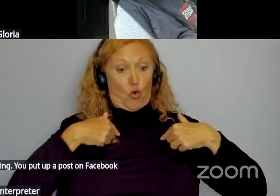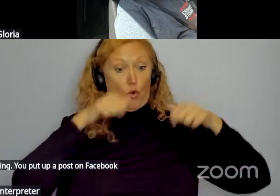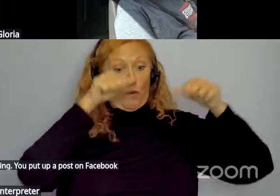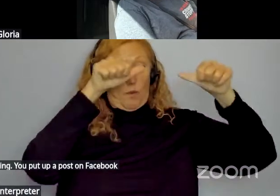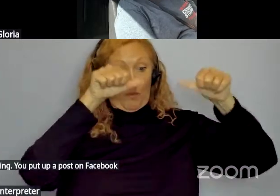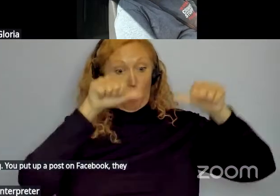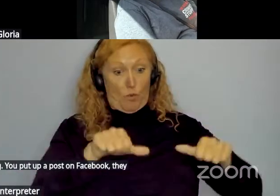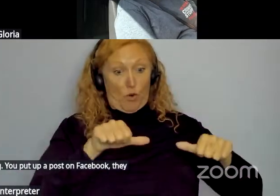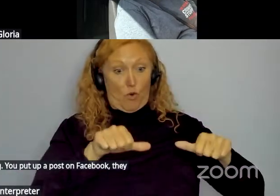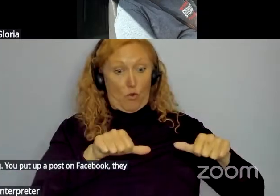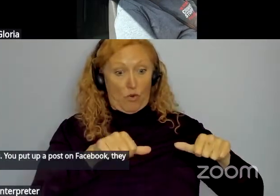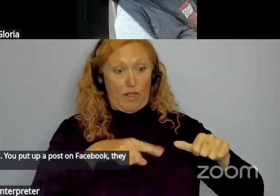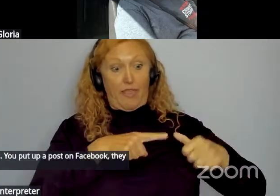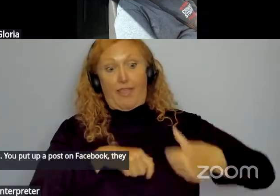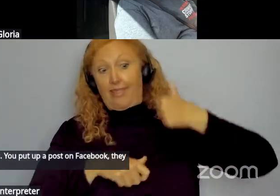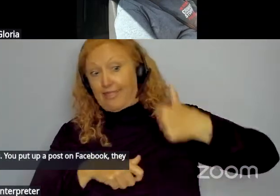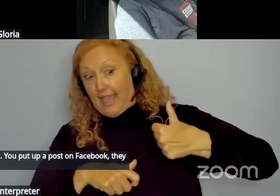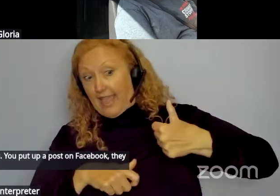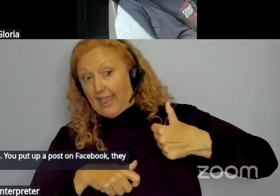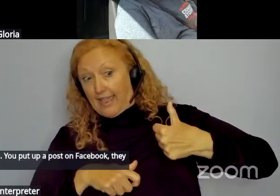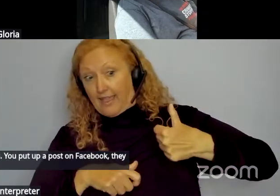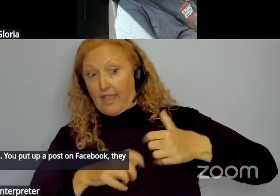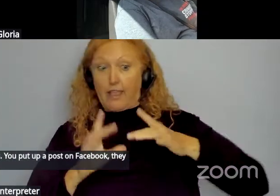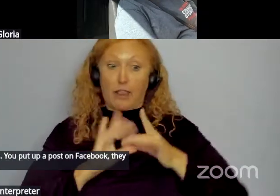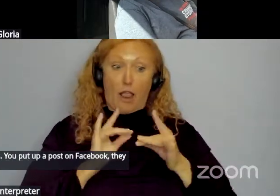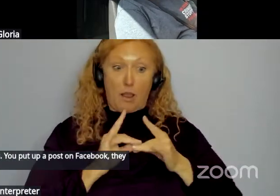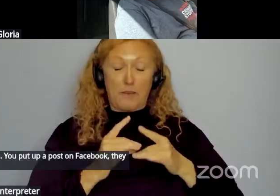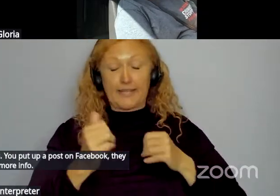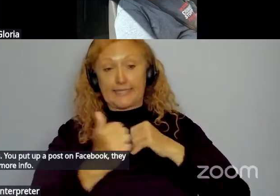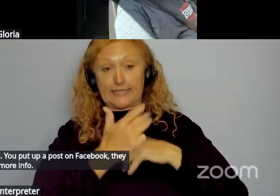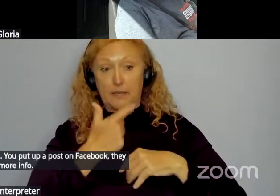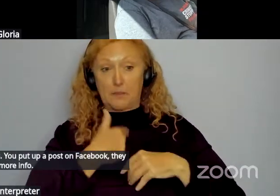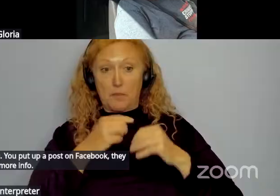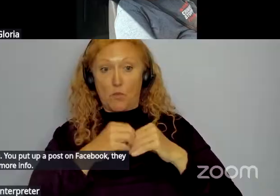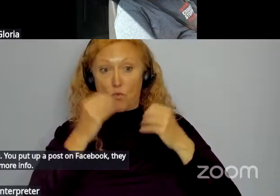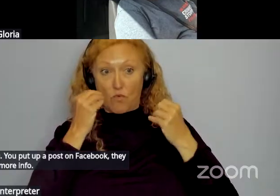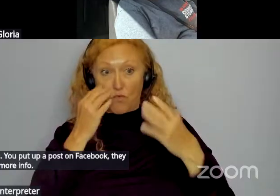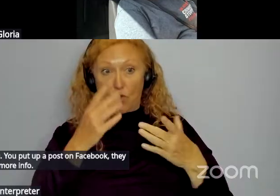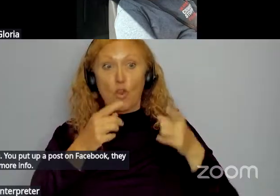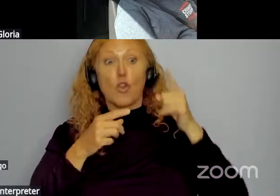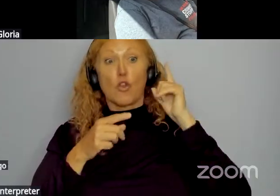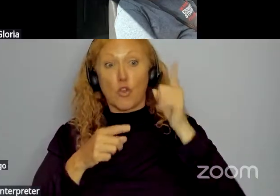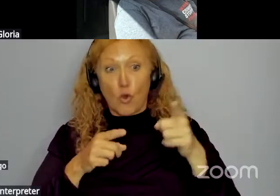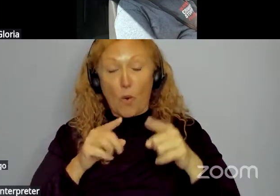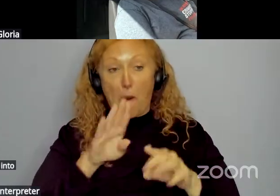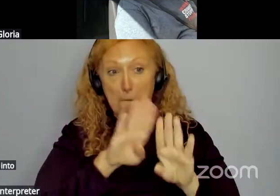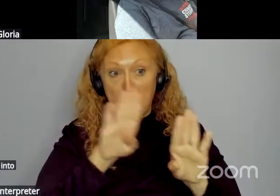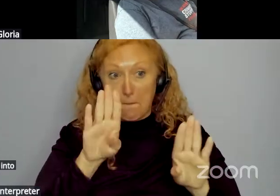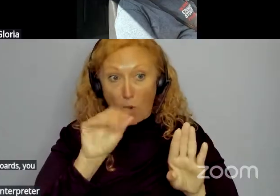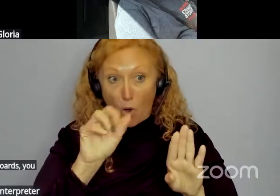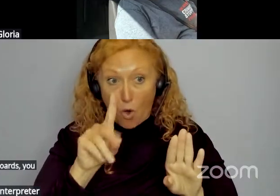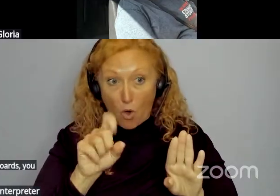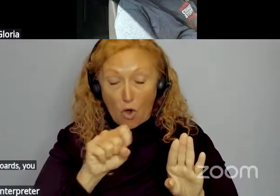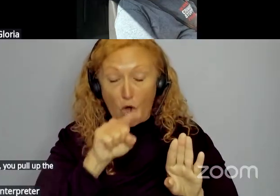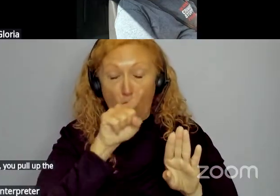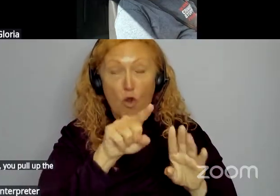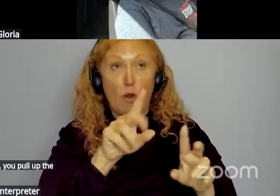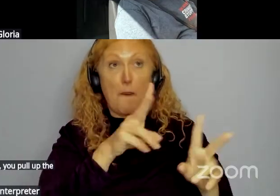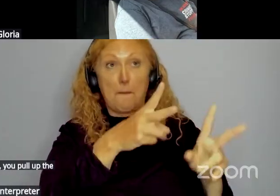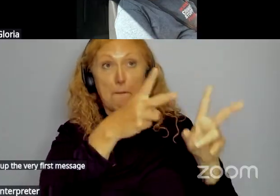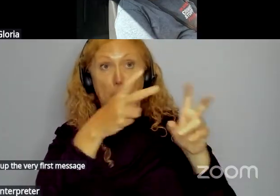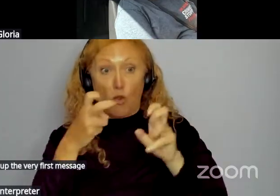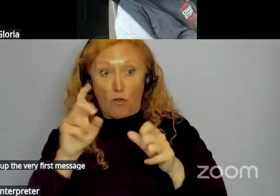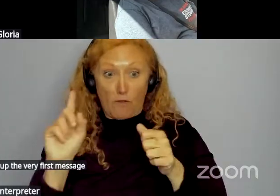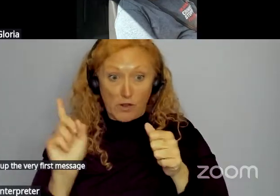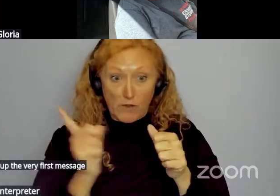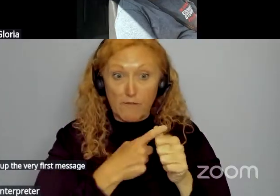They like and comment on it saying, "Send me more info." You go into boards, you pull up the very first message